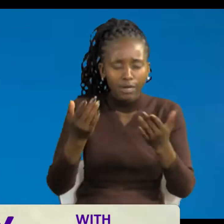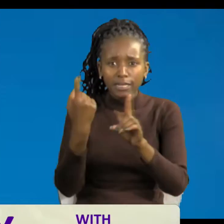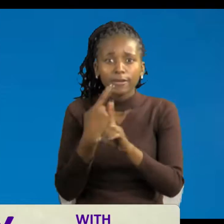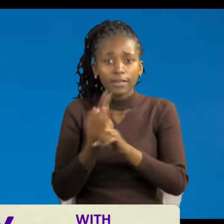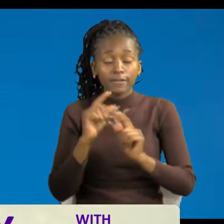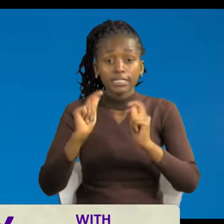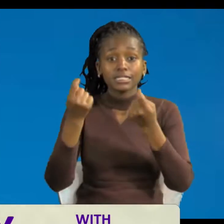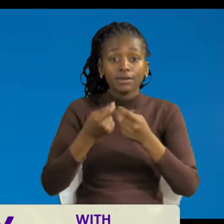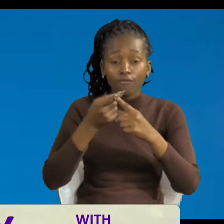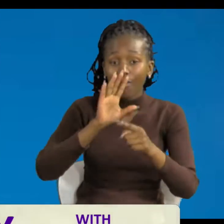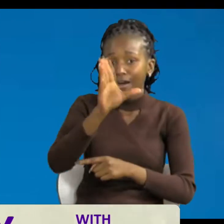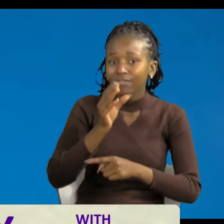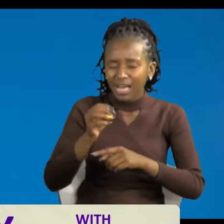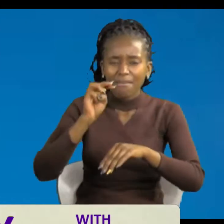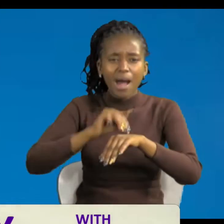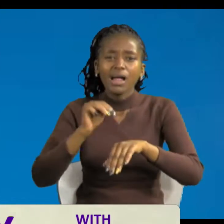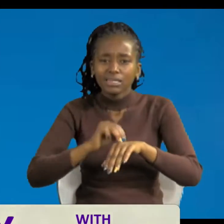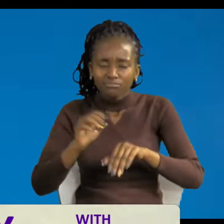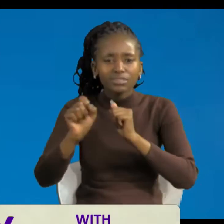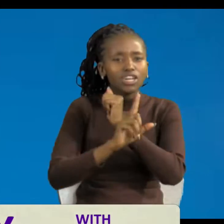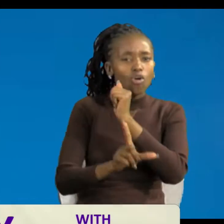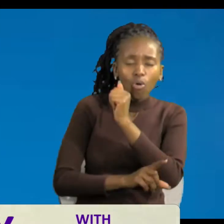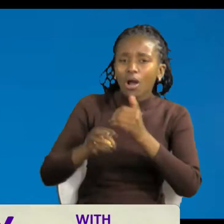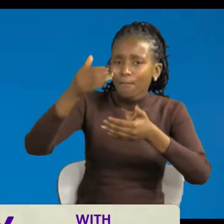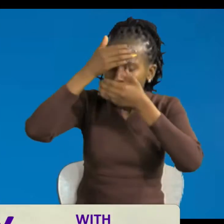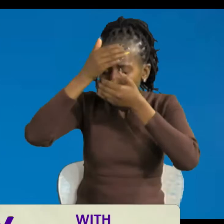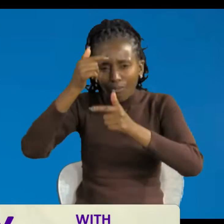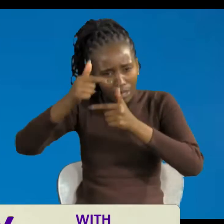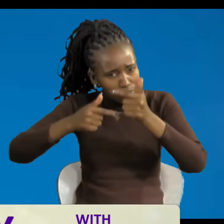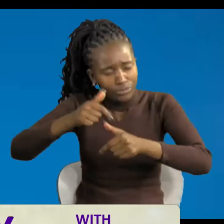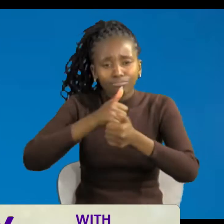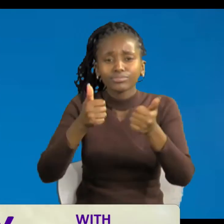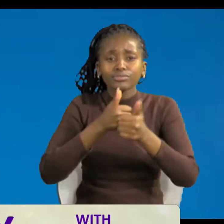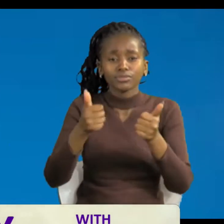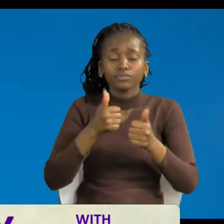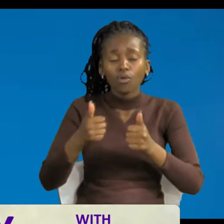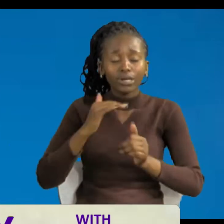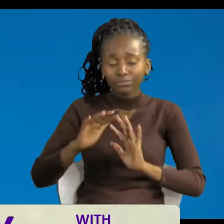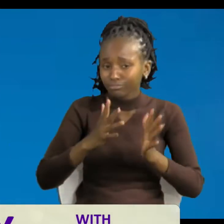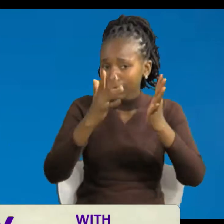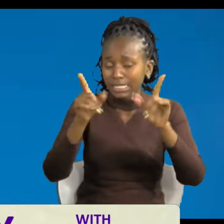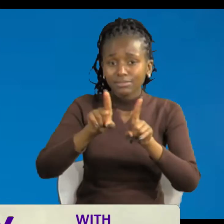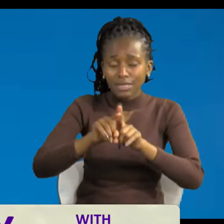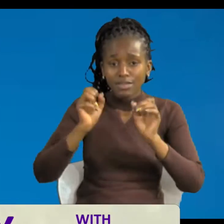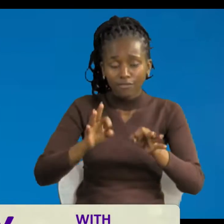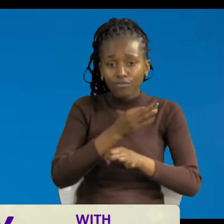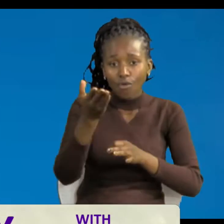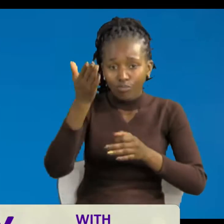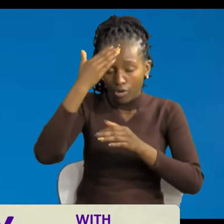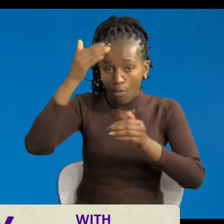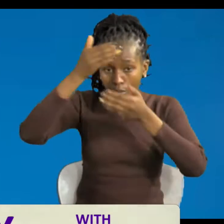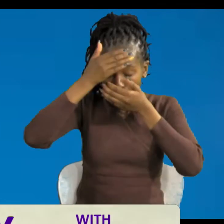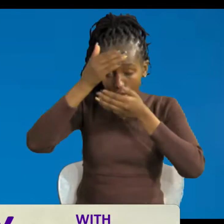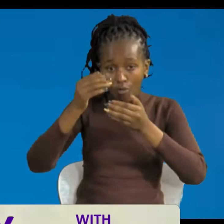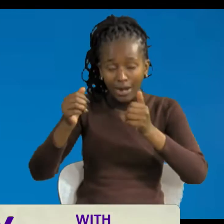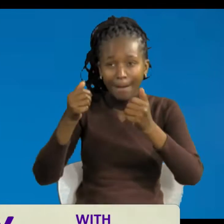Mali, Senegal, Morocco are doing really well in the round of 16 matches. When you look at a team like Morocco, they are in action